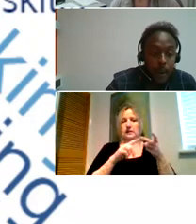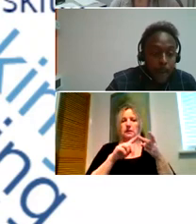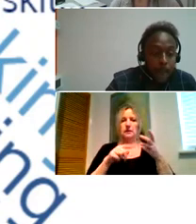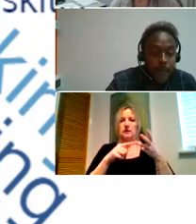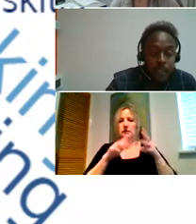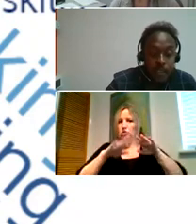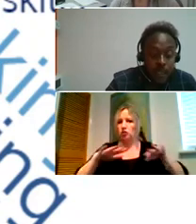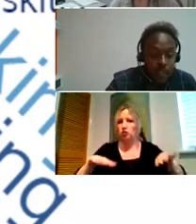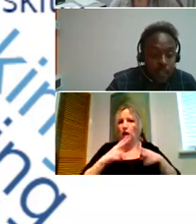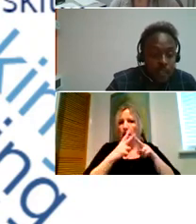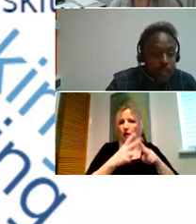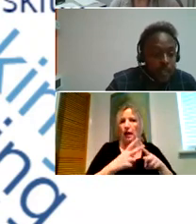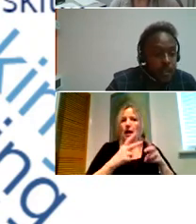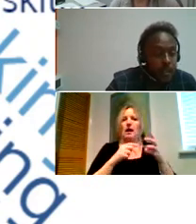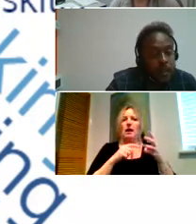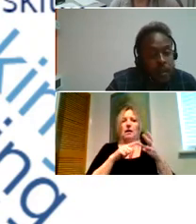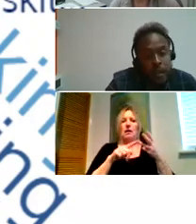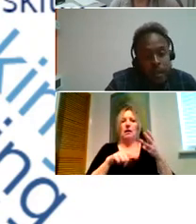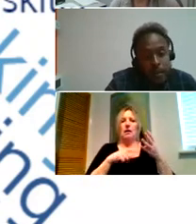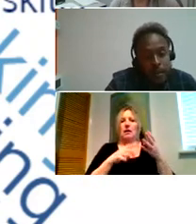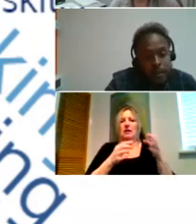childcare, science,